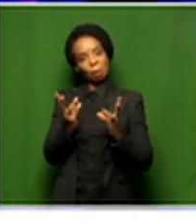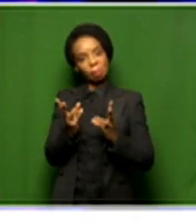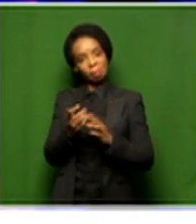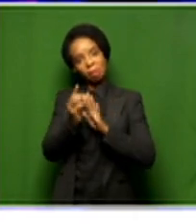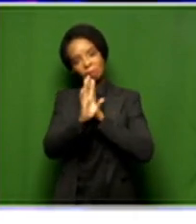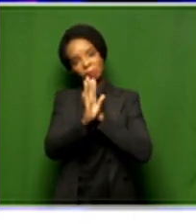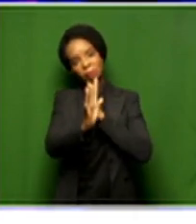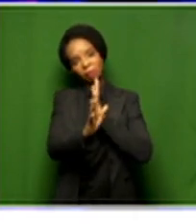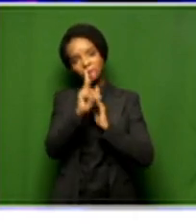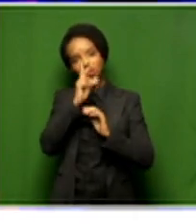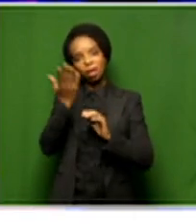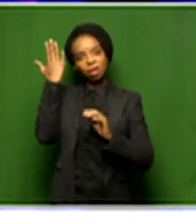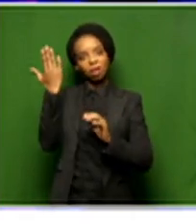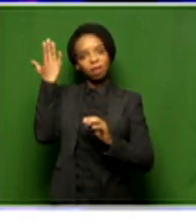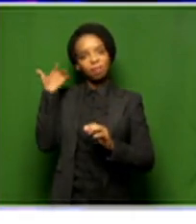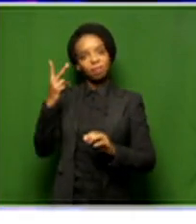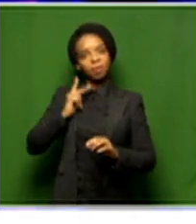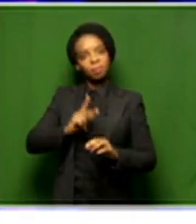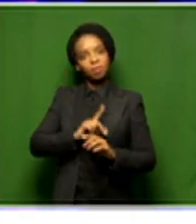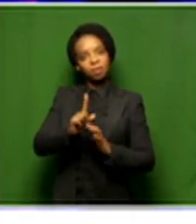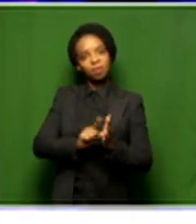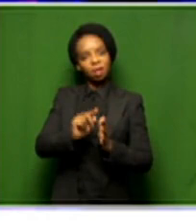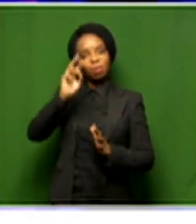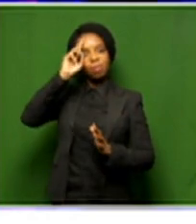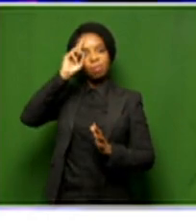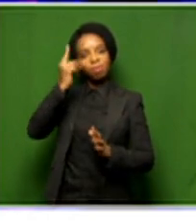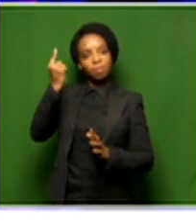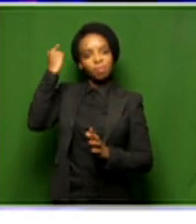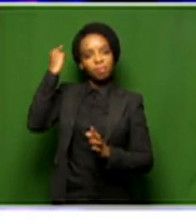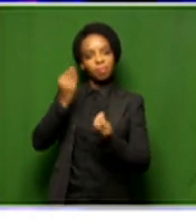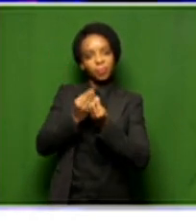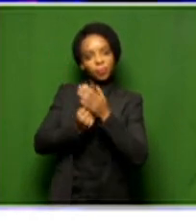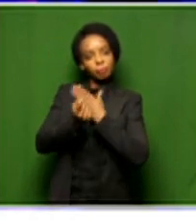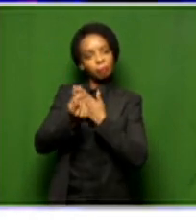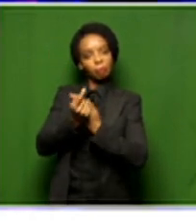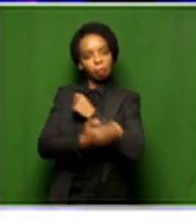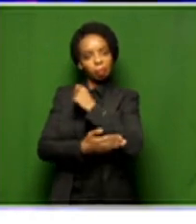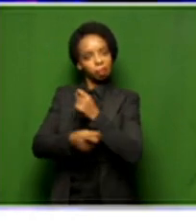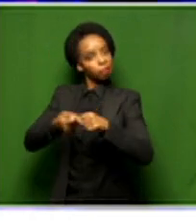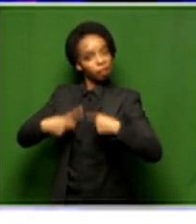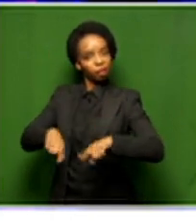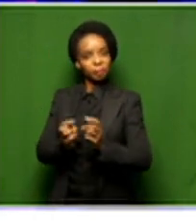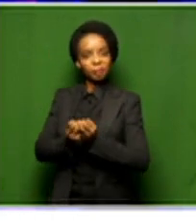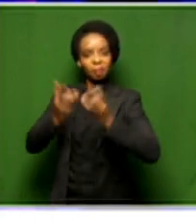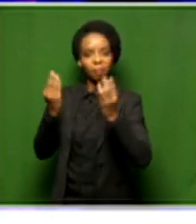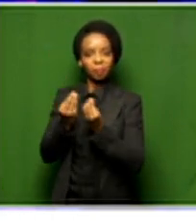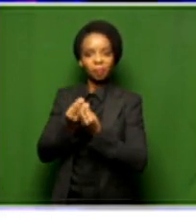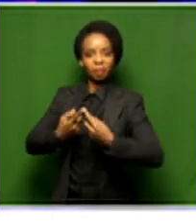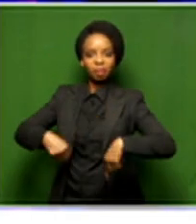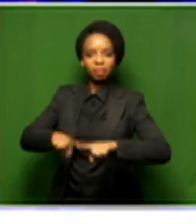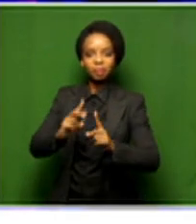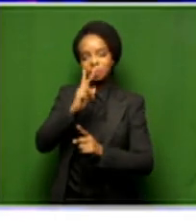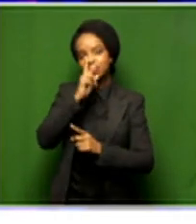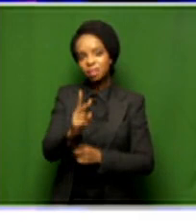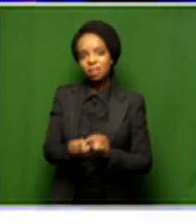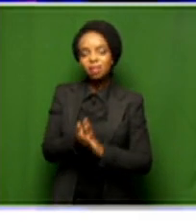in, you're reminded about our history and how far we've come as a country. Almost everything that we've seen in the run-up to this, and there